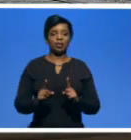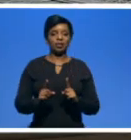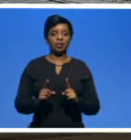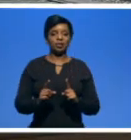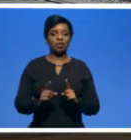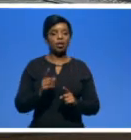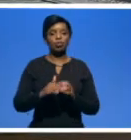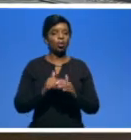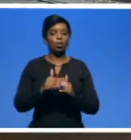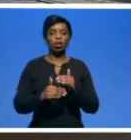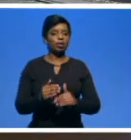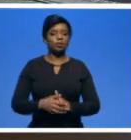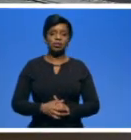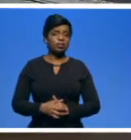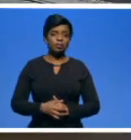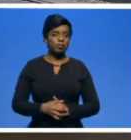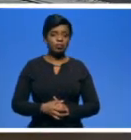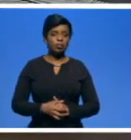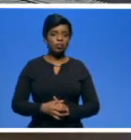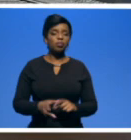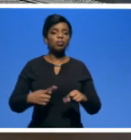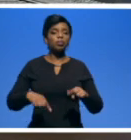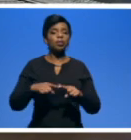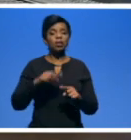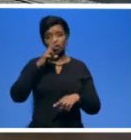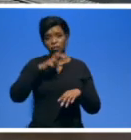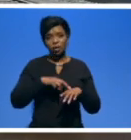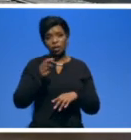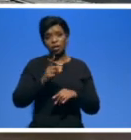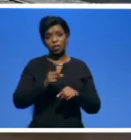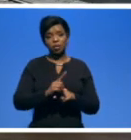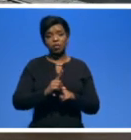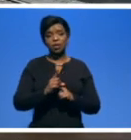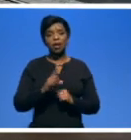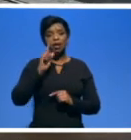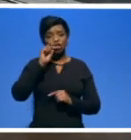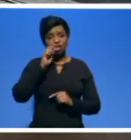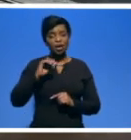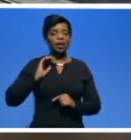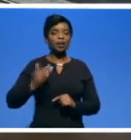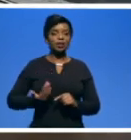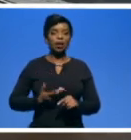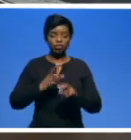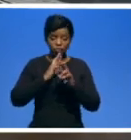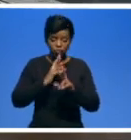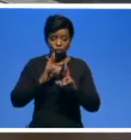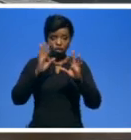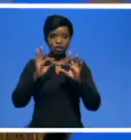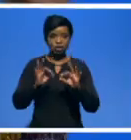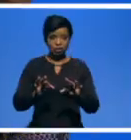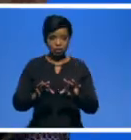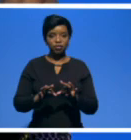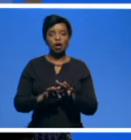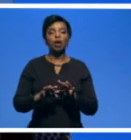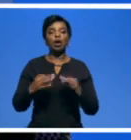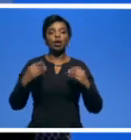le progress? Re hloka gender responsive procurement policies. How